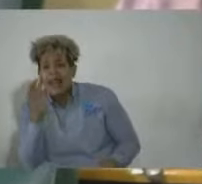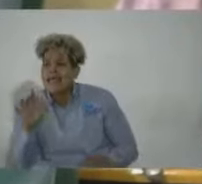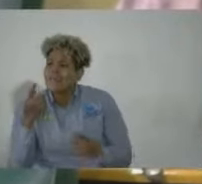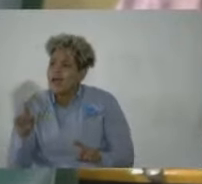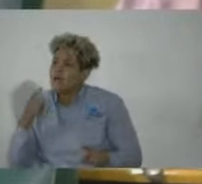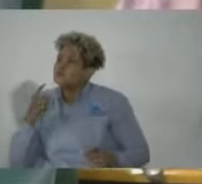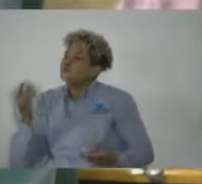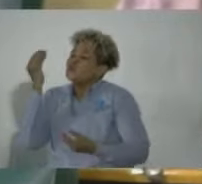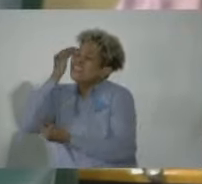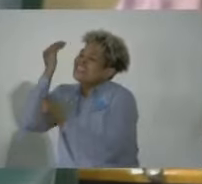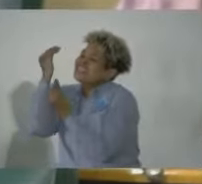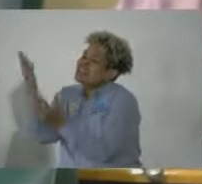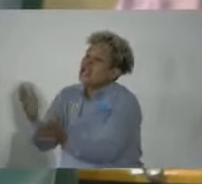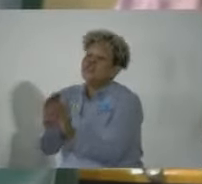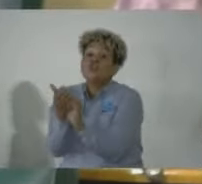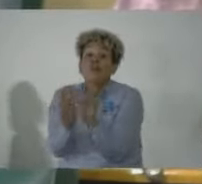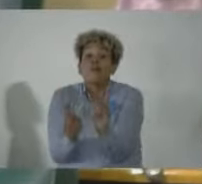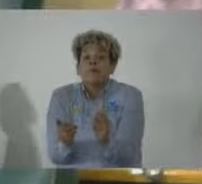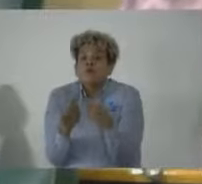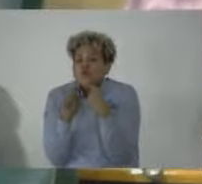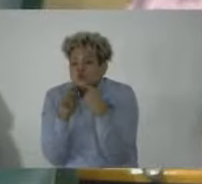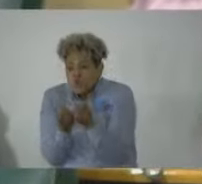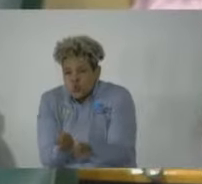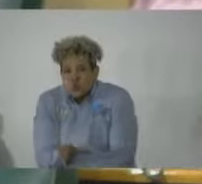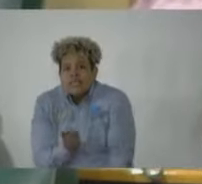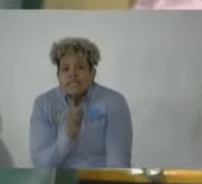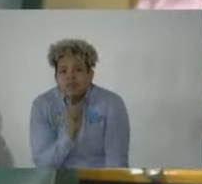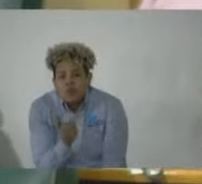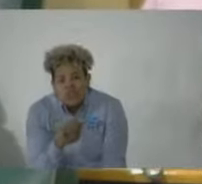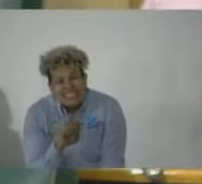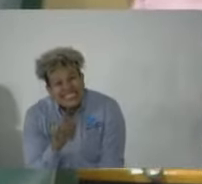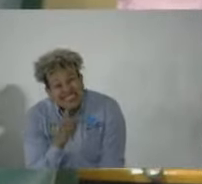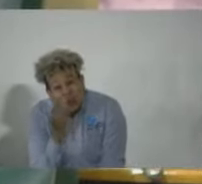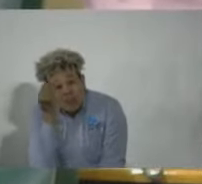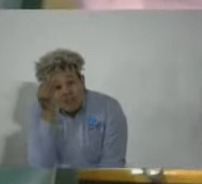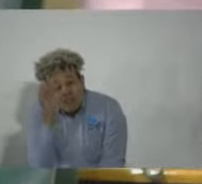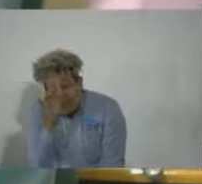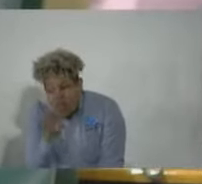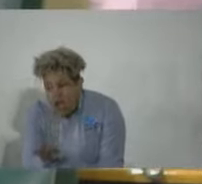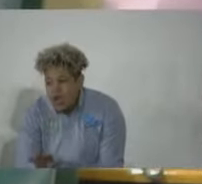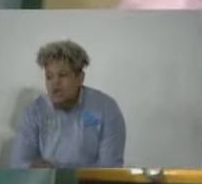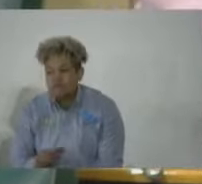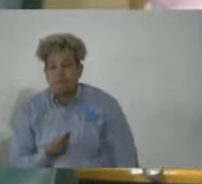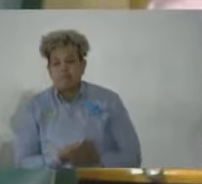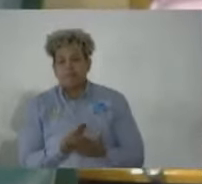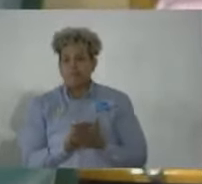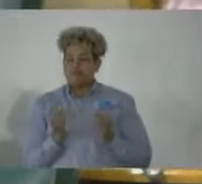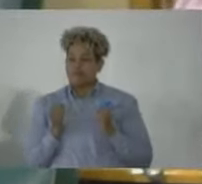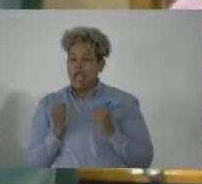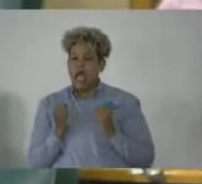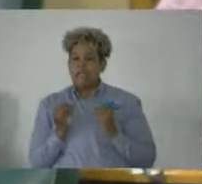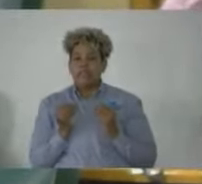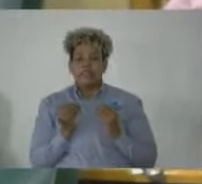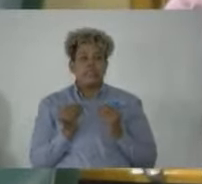to tell Jamaicans the truth about the need for fiscal discipline.